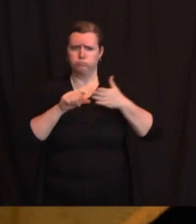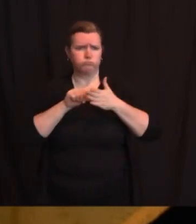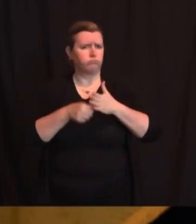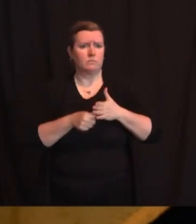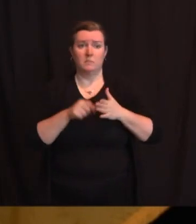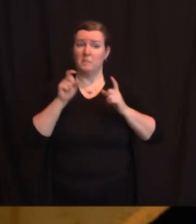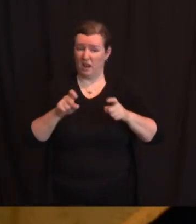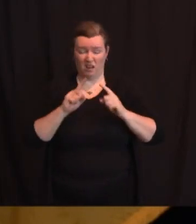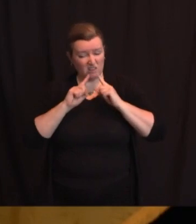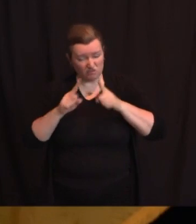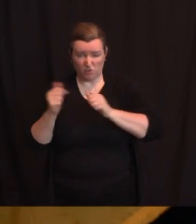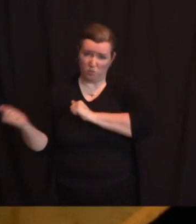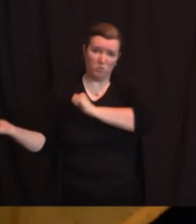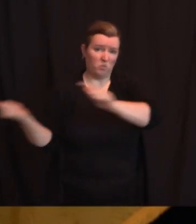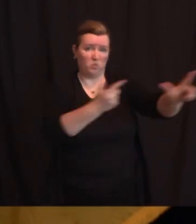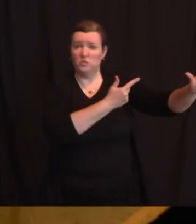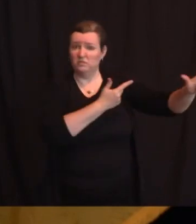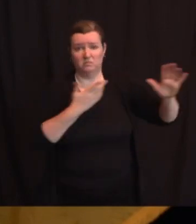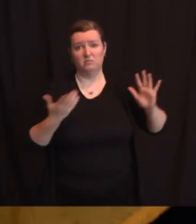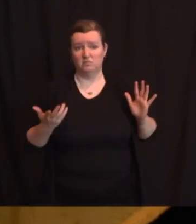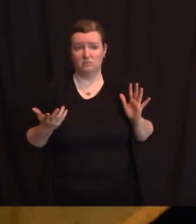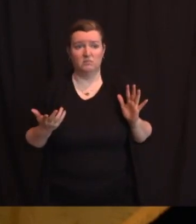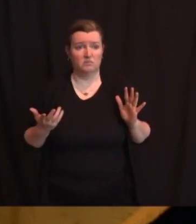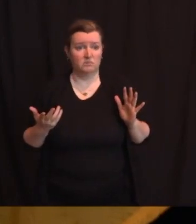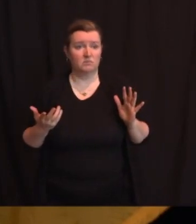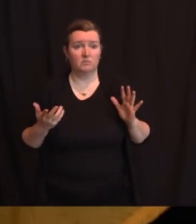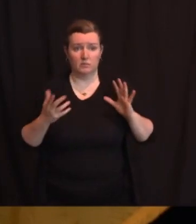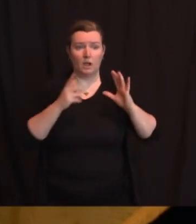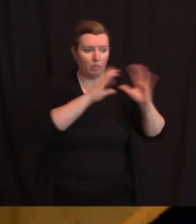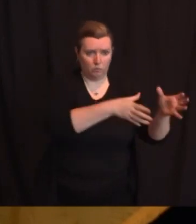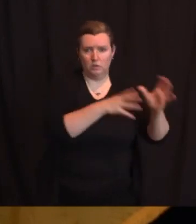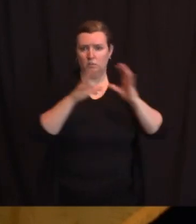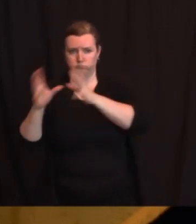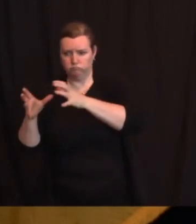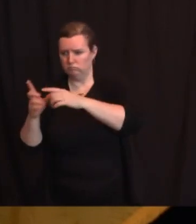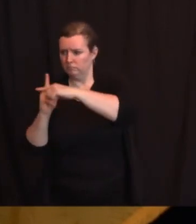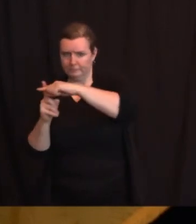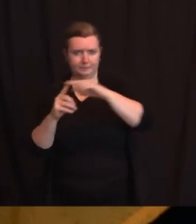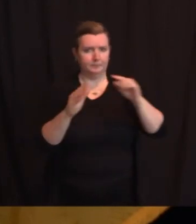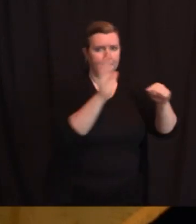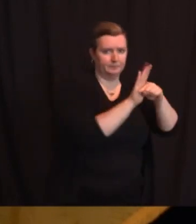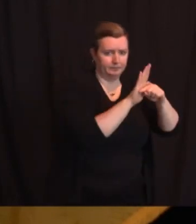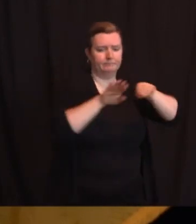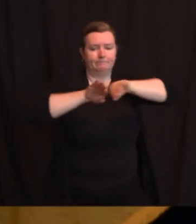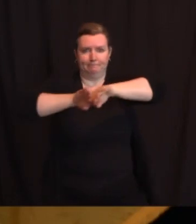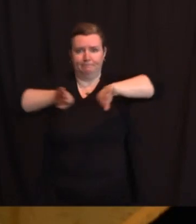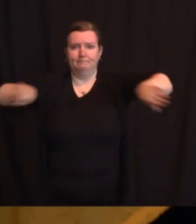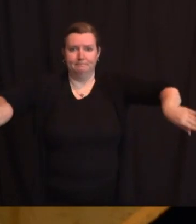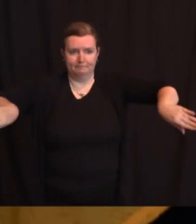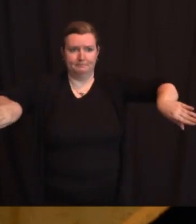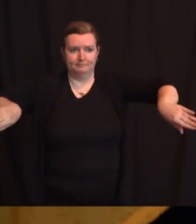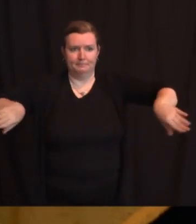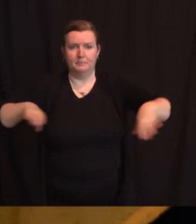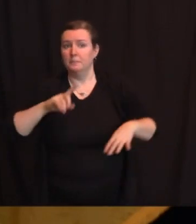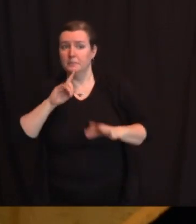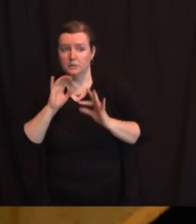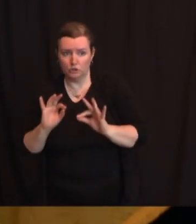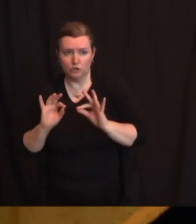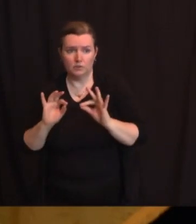cohort appropriately, ensure infection prevention practices, and continue limiting